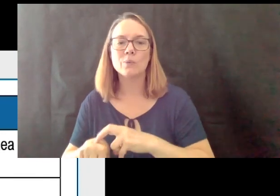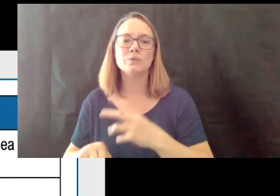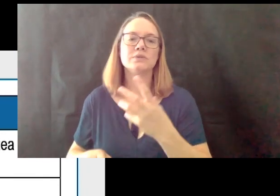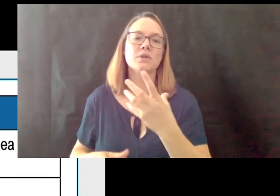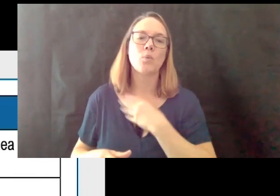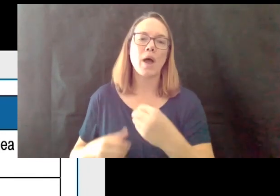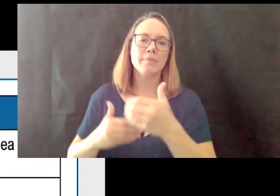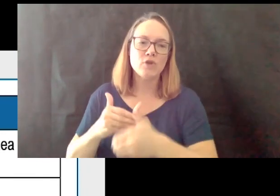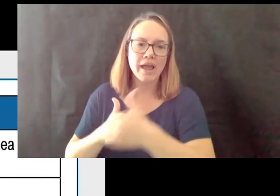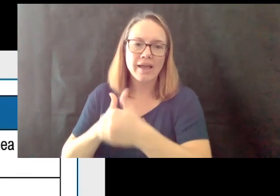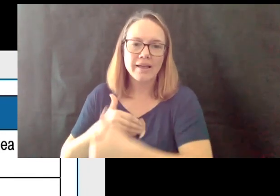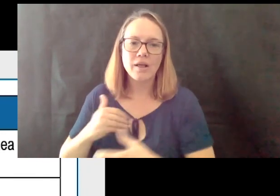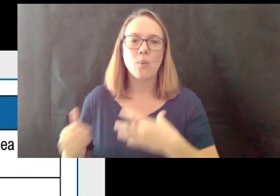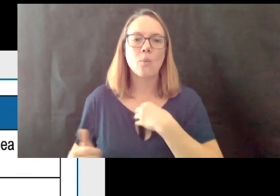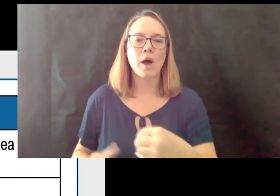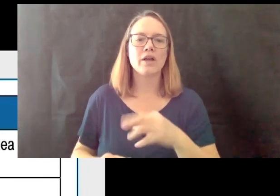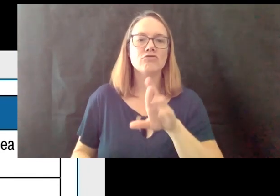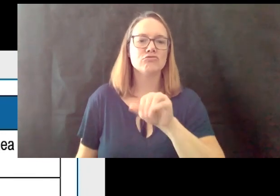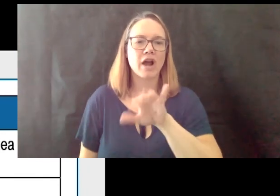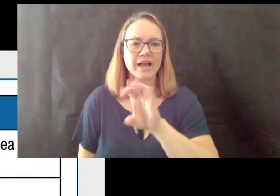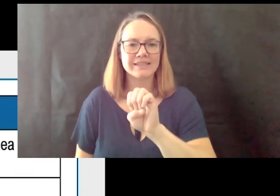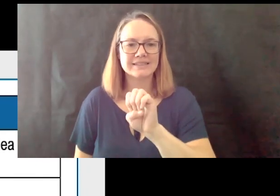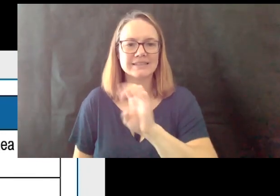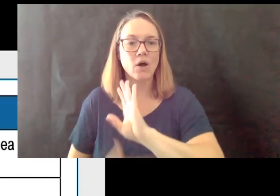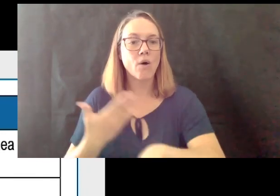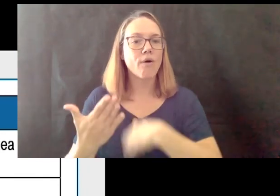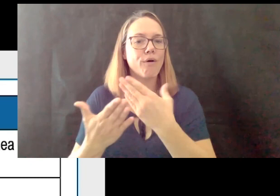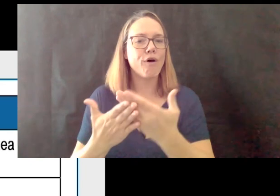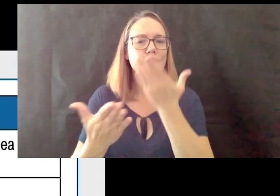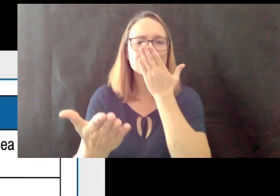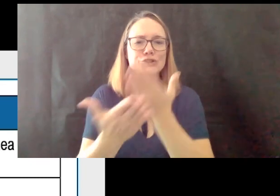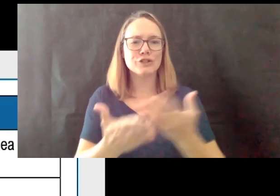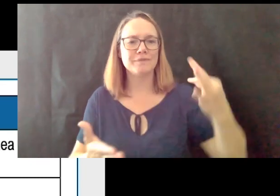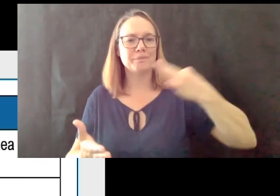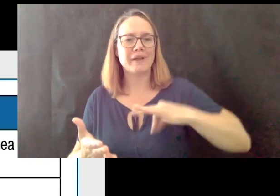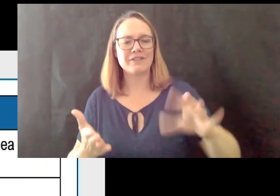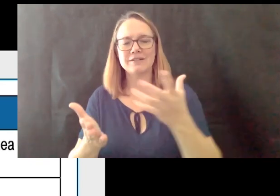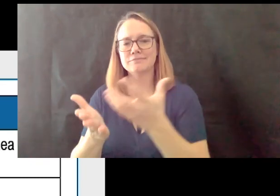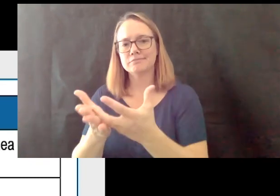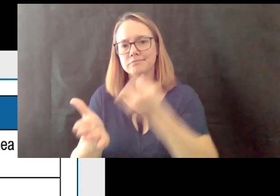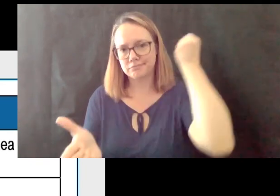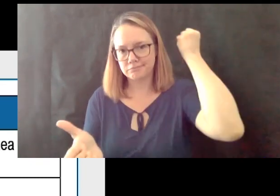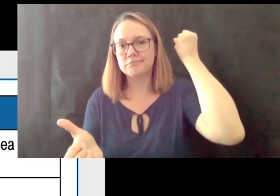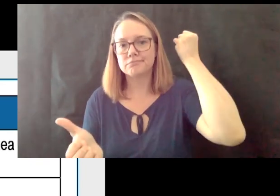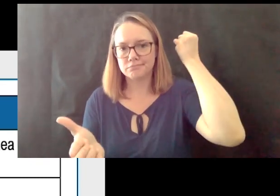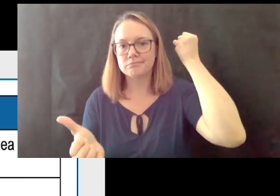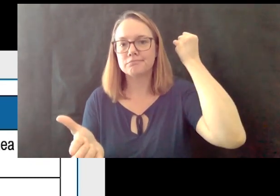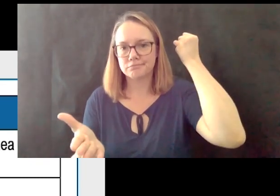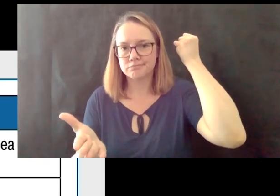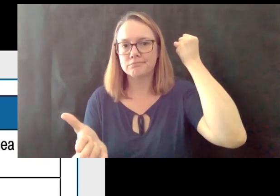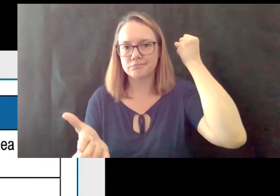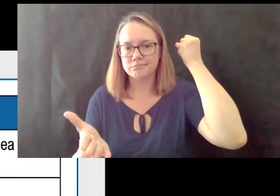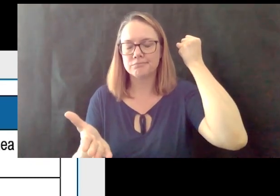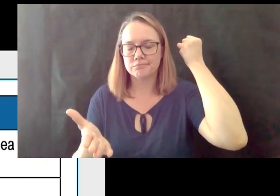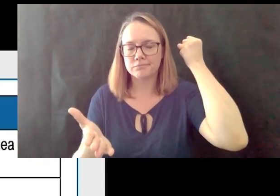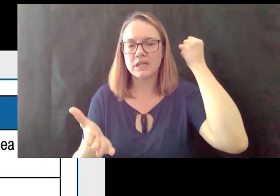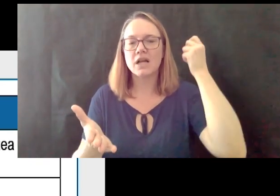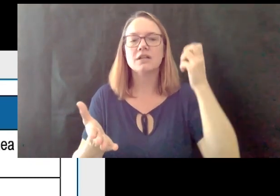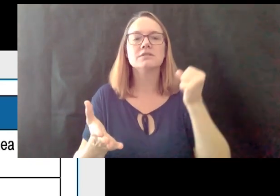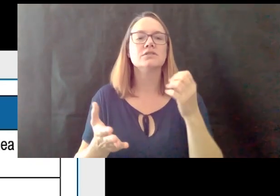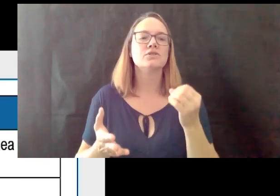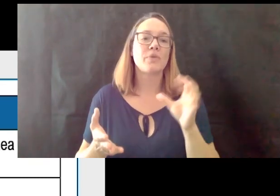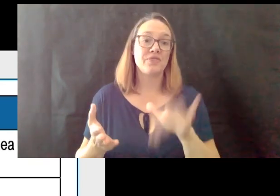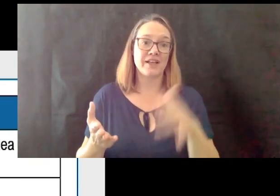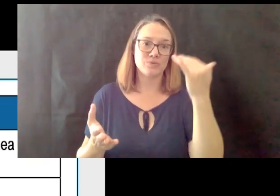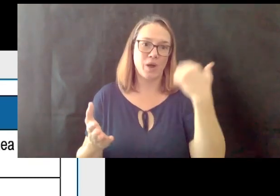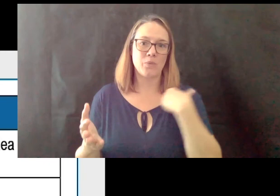potatoes, your white breads, your white rice, these foods are stripped of the nutrients that are contained in